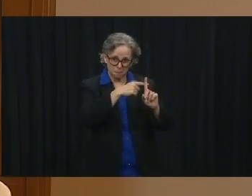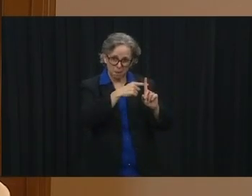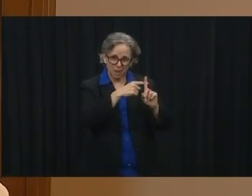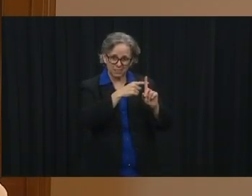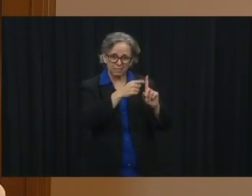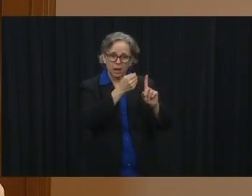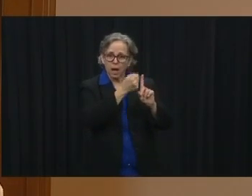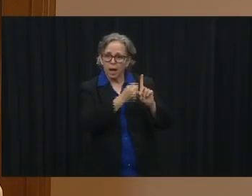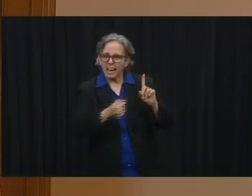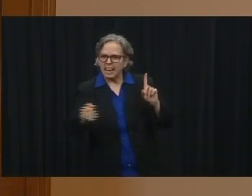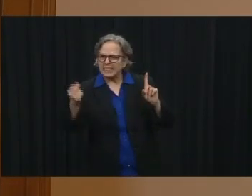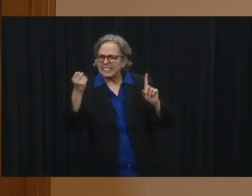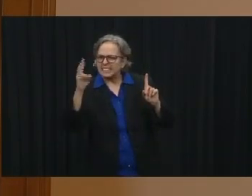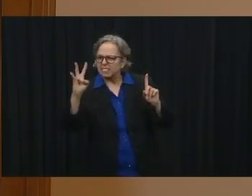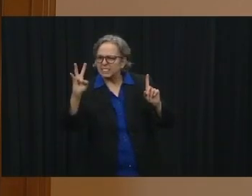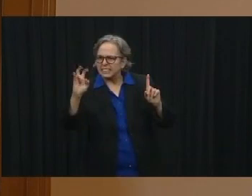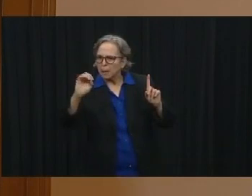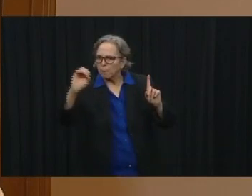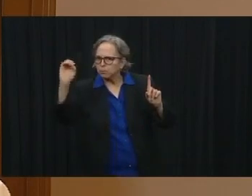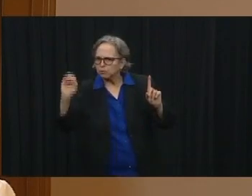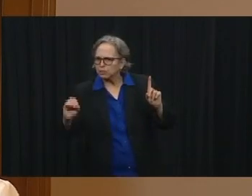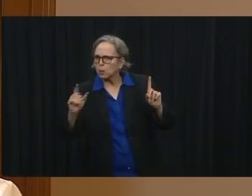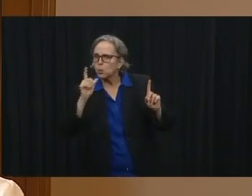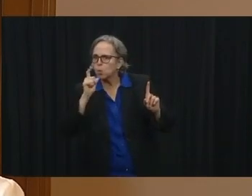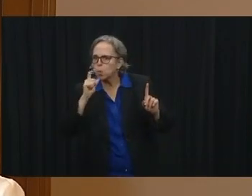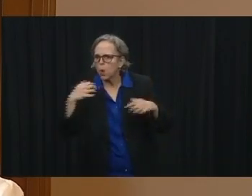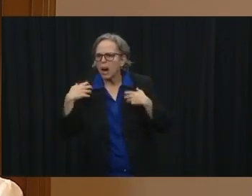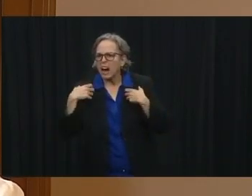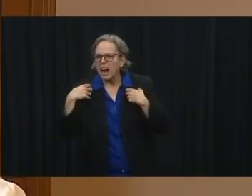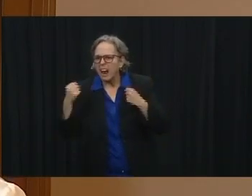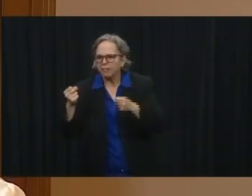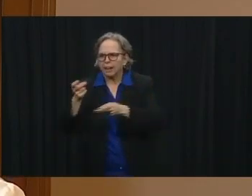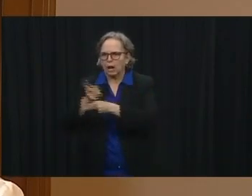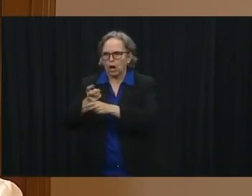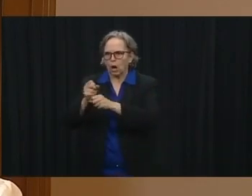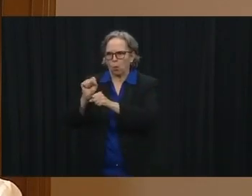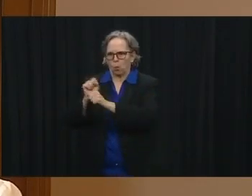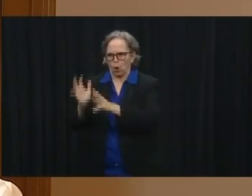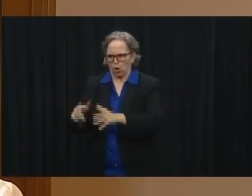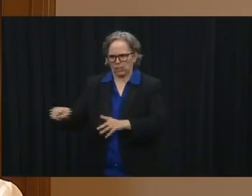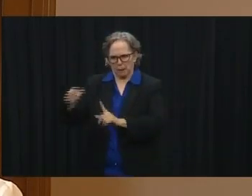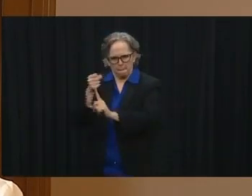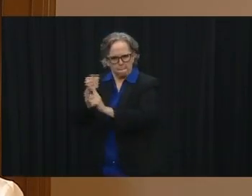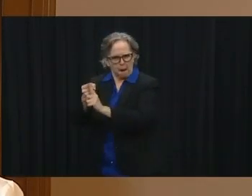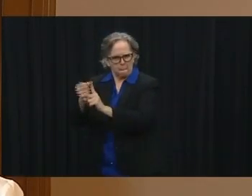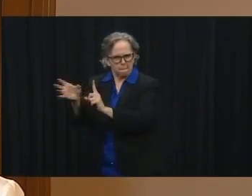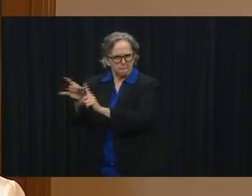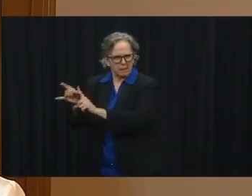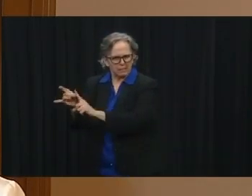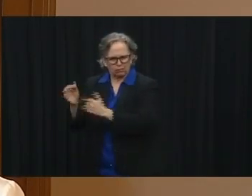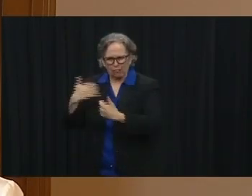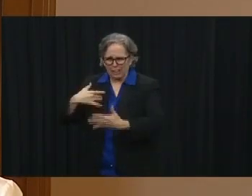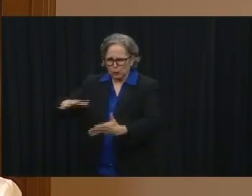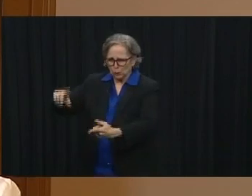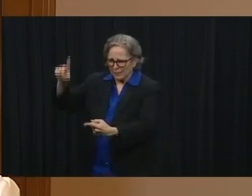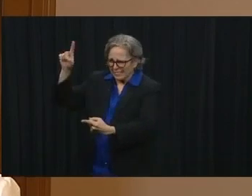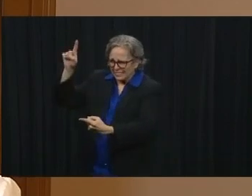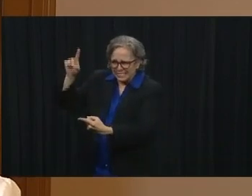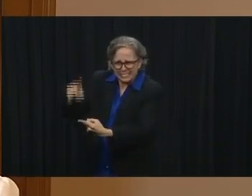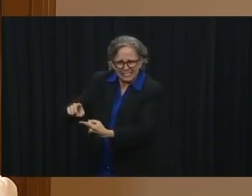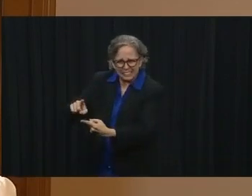the impact on our healthcare capacity, as the governor said, on folks that are on the front line, not just our nurses and our docs,